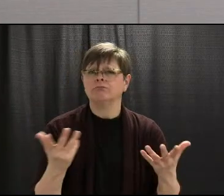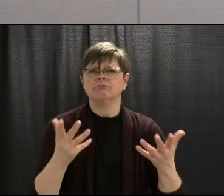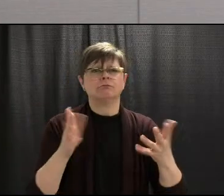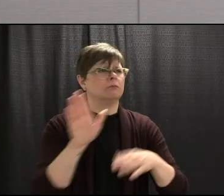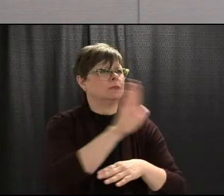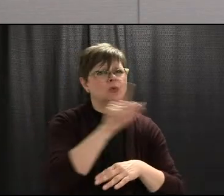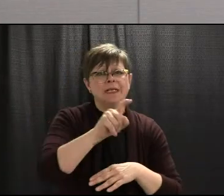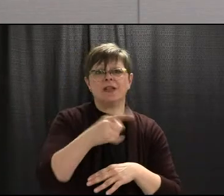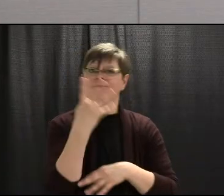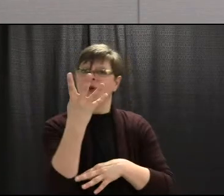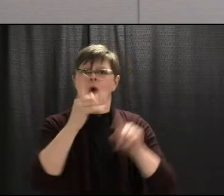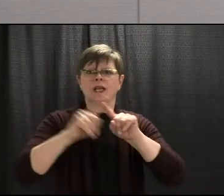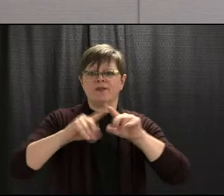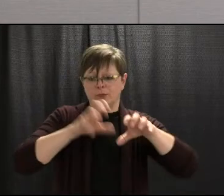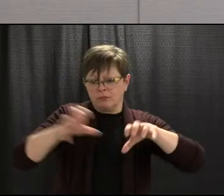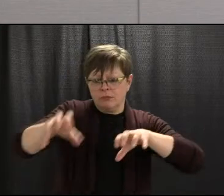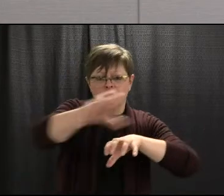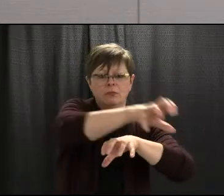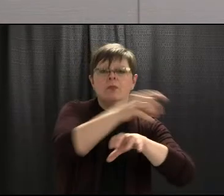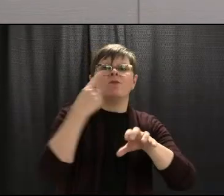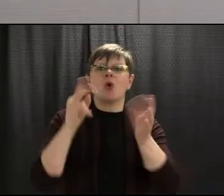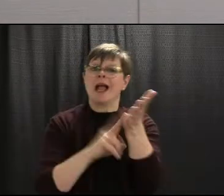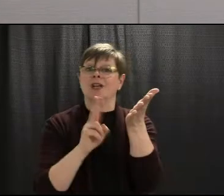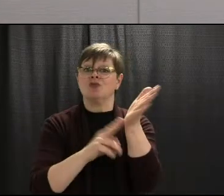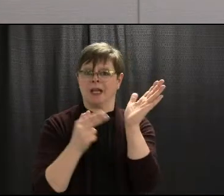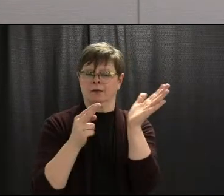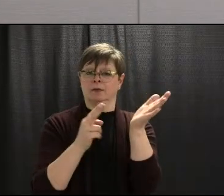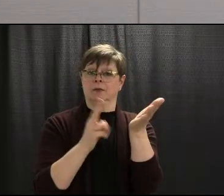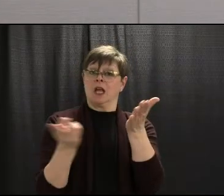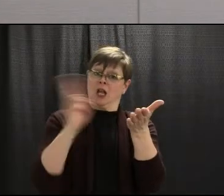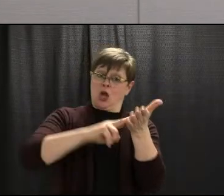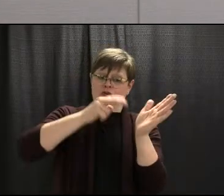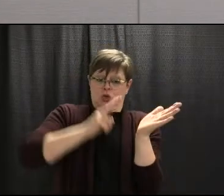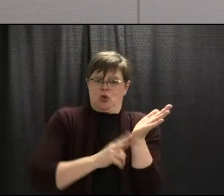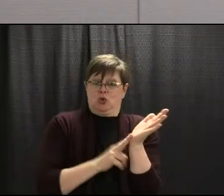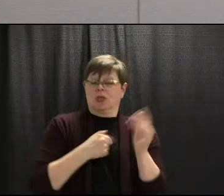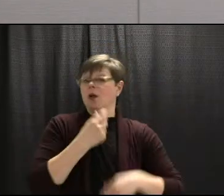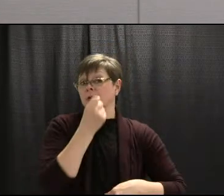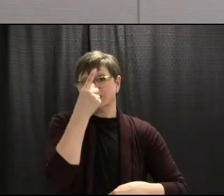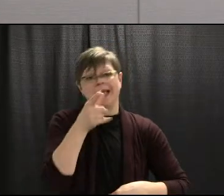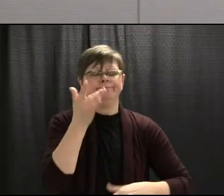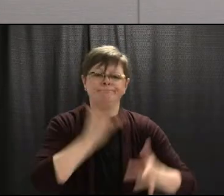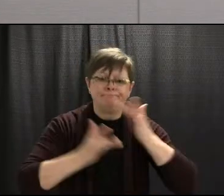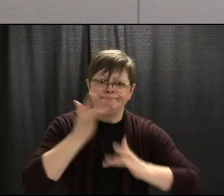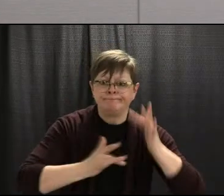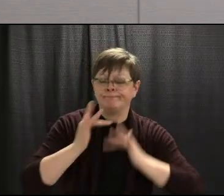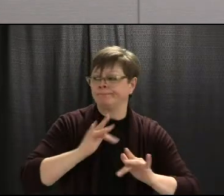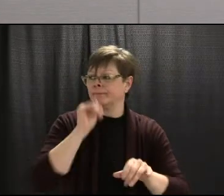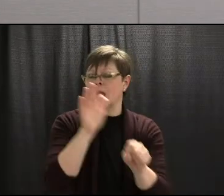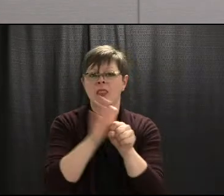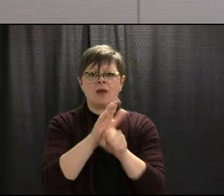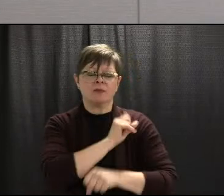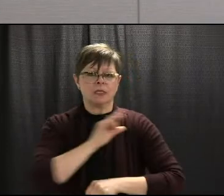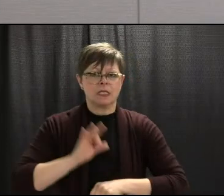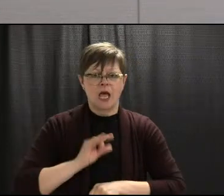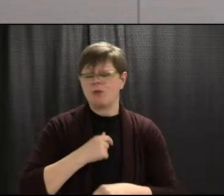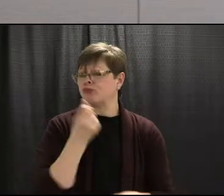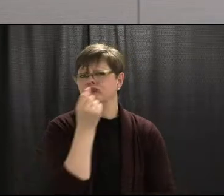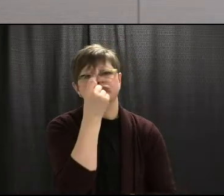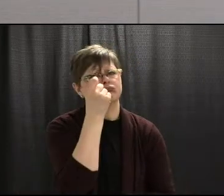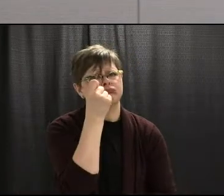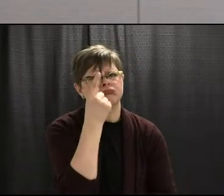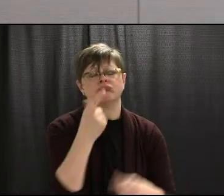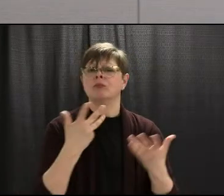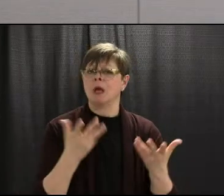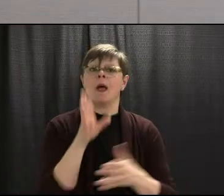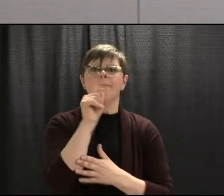for the 4 health authorities to have contracted nurses if they had shortages of staff. But again, as I said, as the